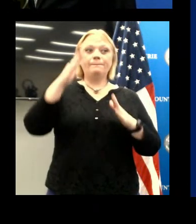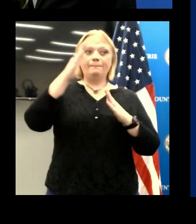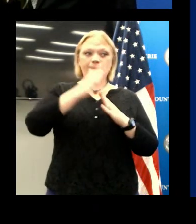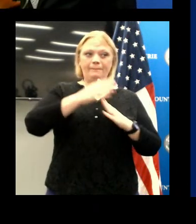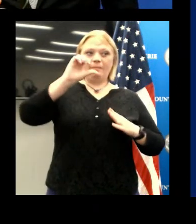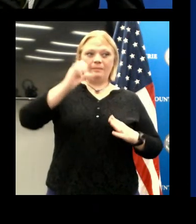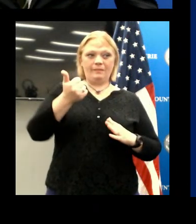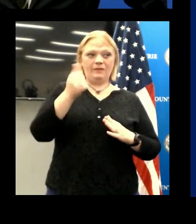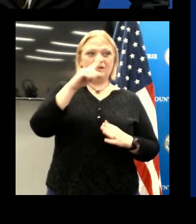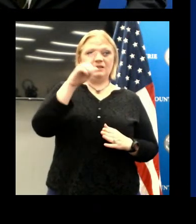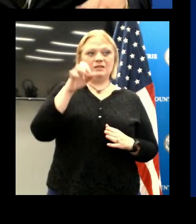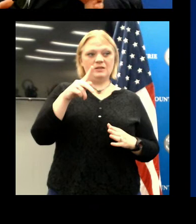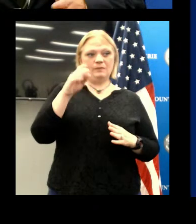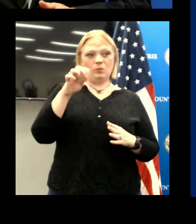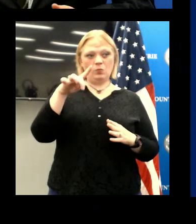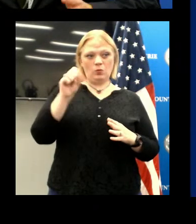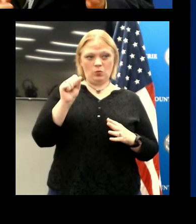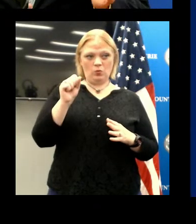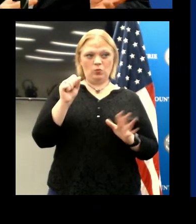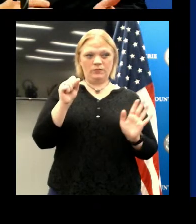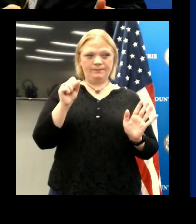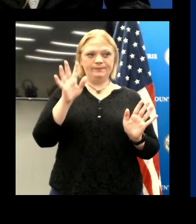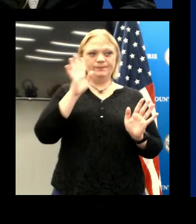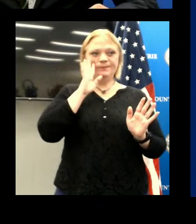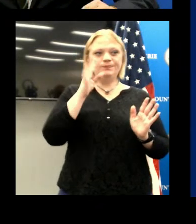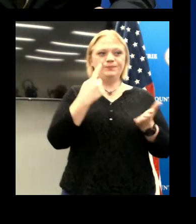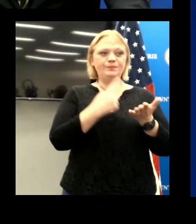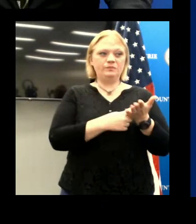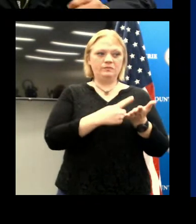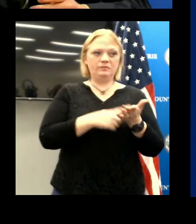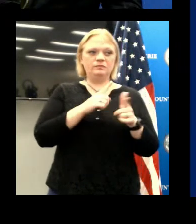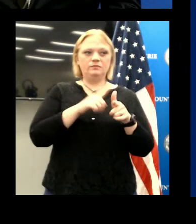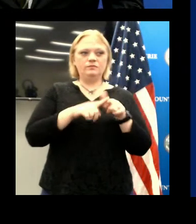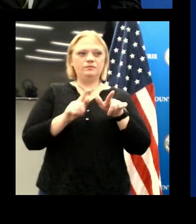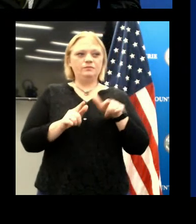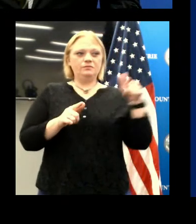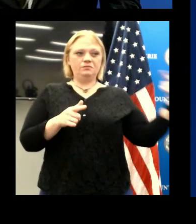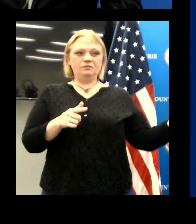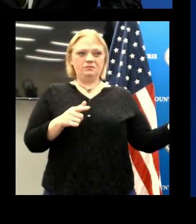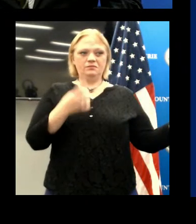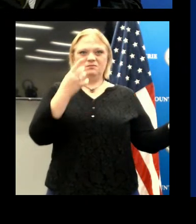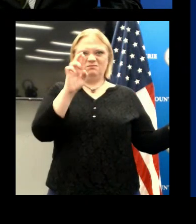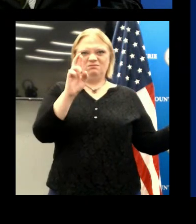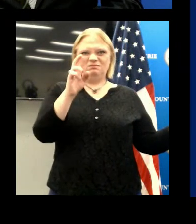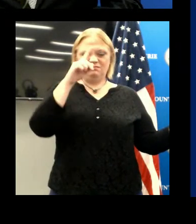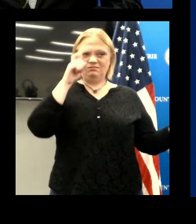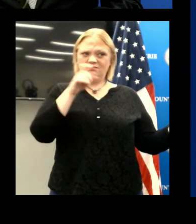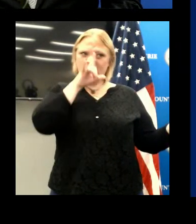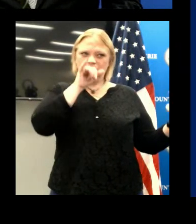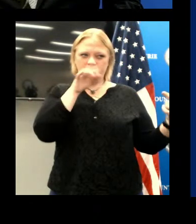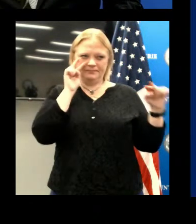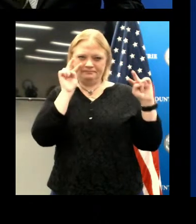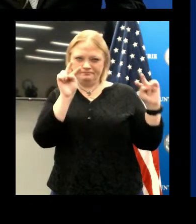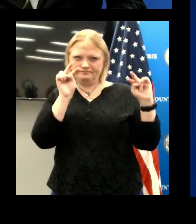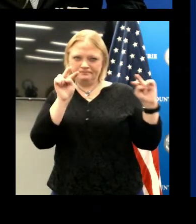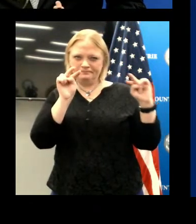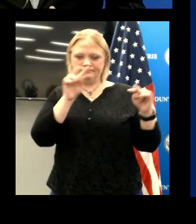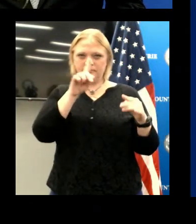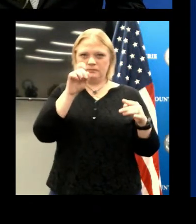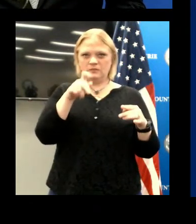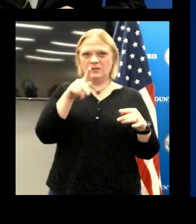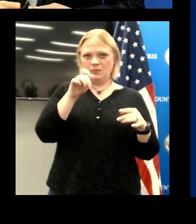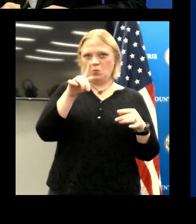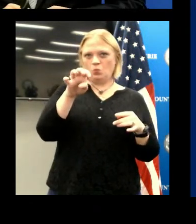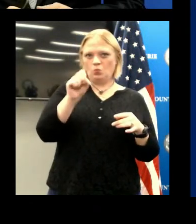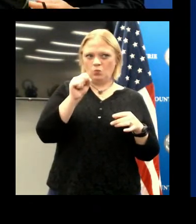by positivity rates, I'm going to talk a little bit, then turn it over to Dr. Burstein, because we are really watching zip codes